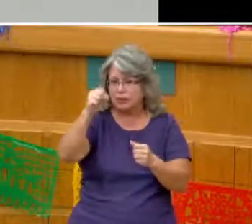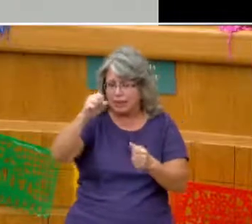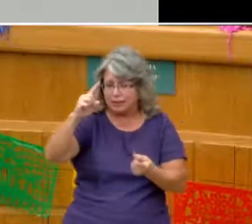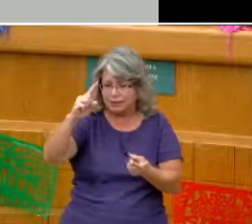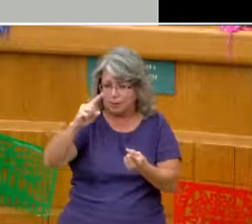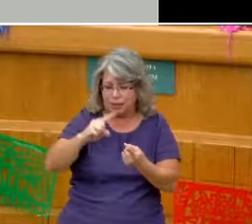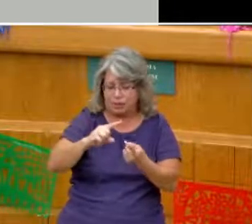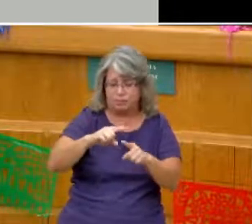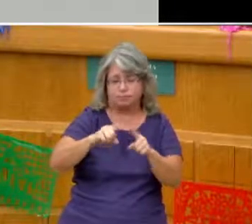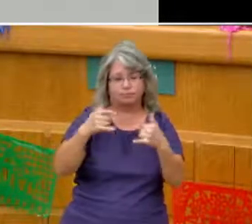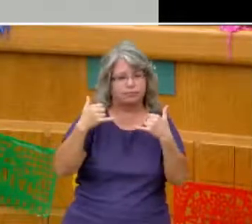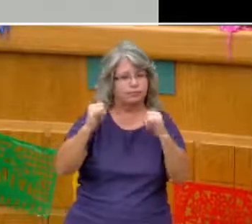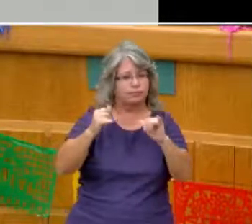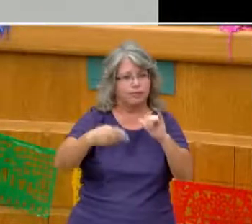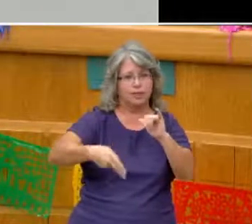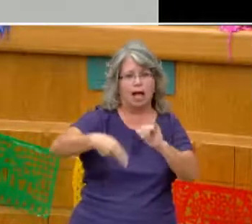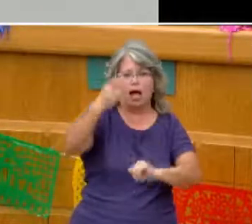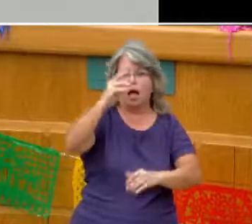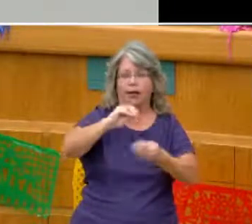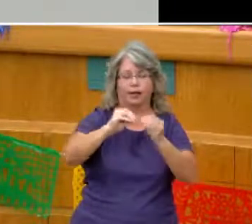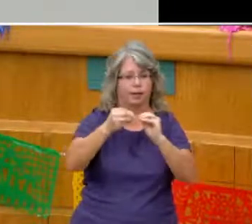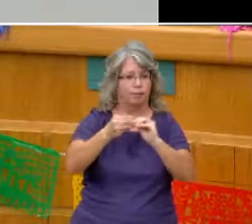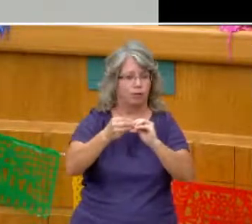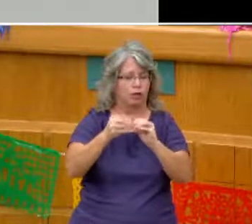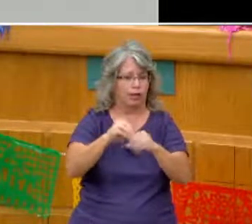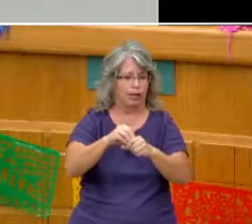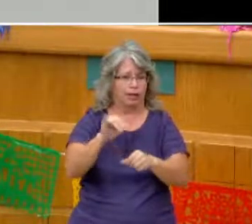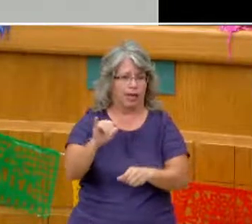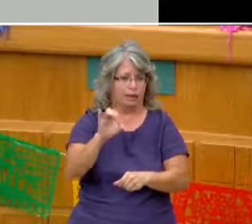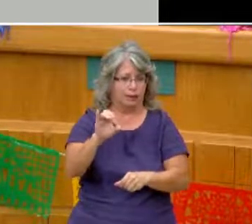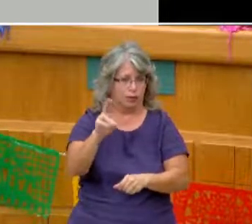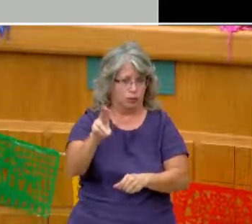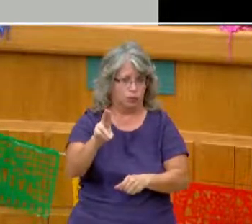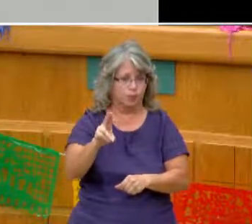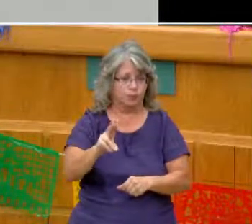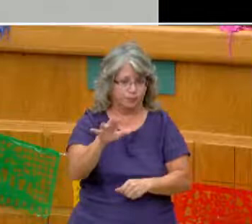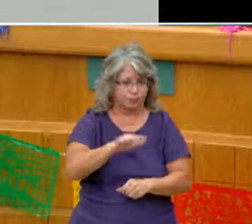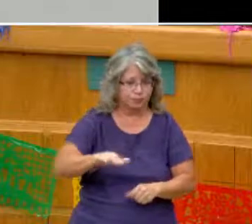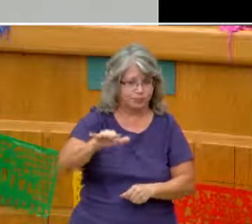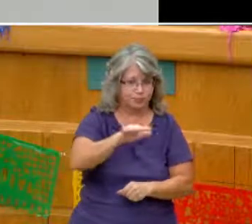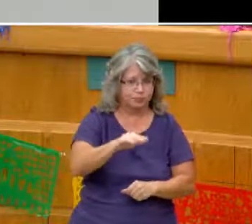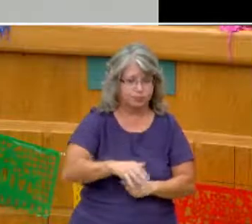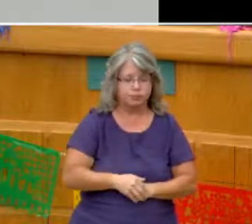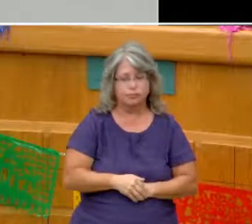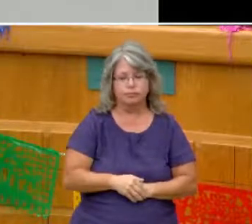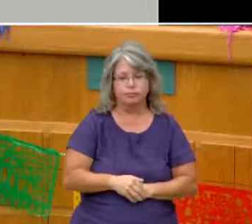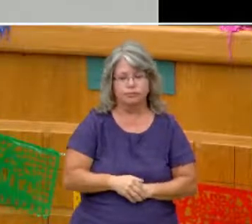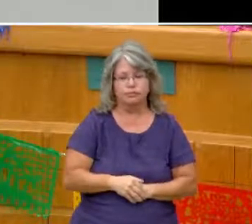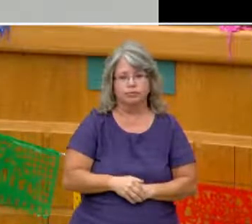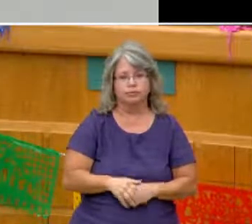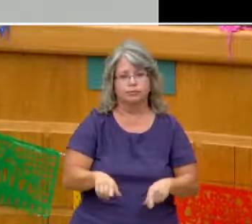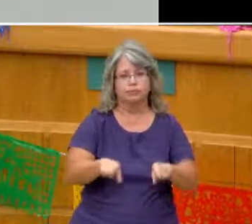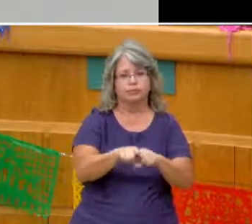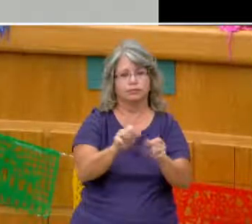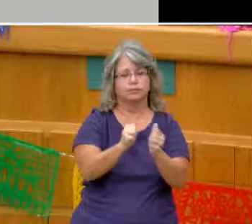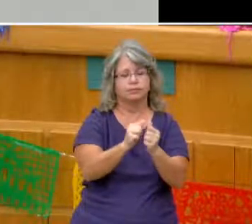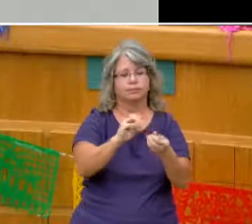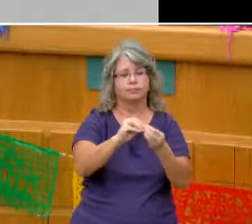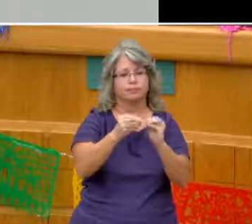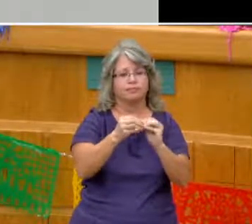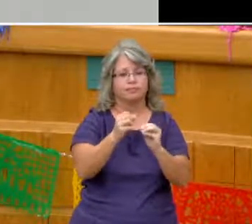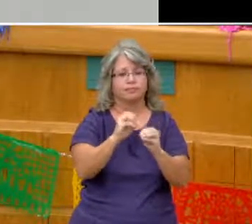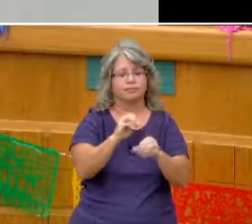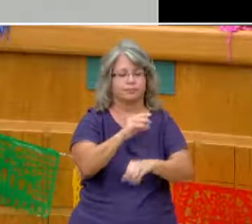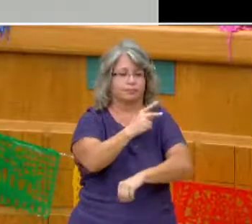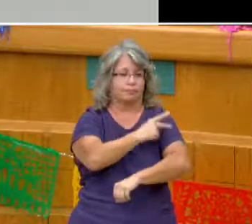people with COVID in our ICUs. Same thing for the number of inpatients in the coastal bend. It's coming down, but there's still a